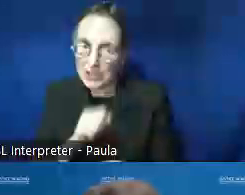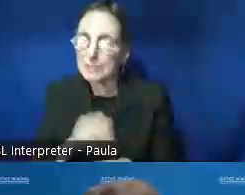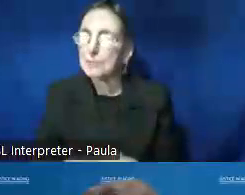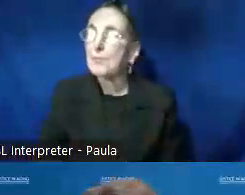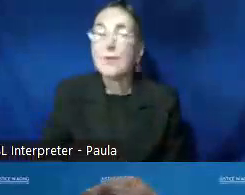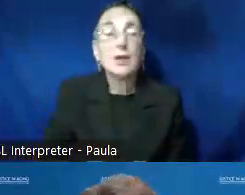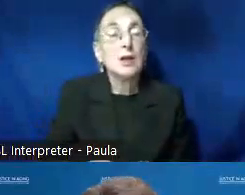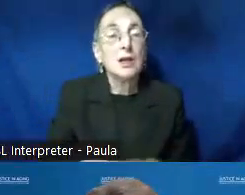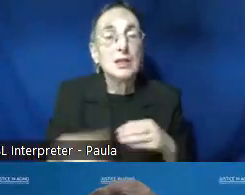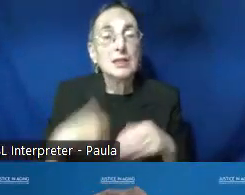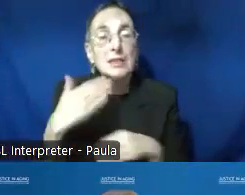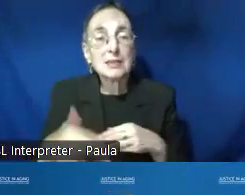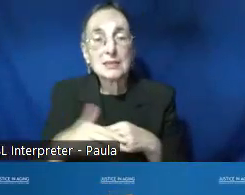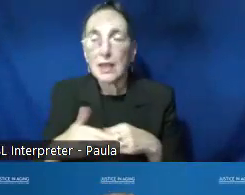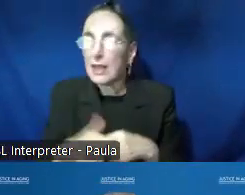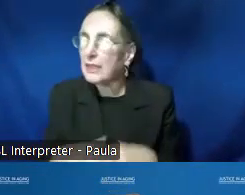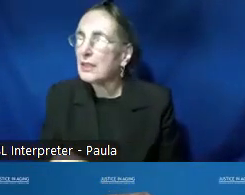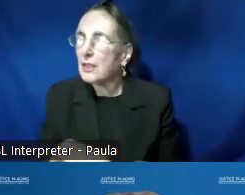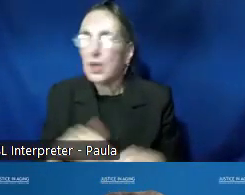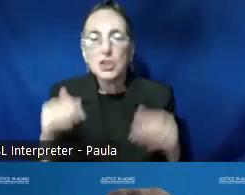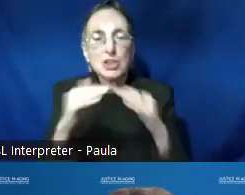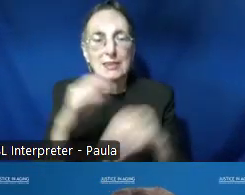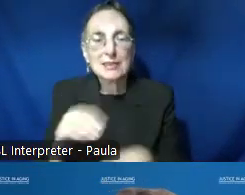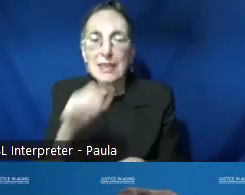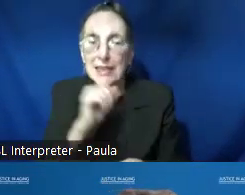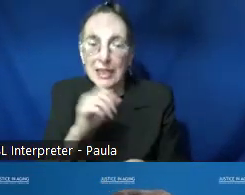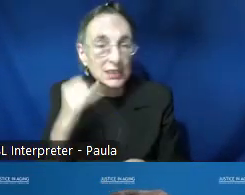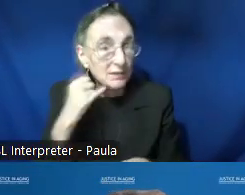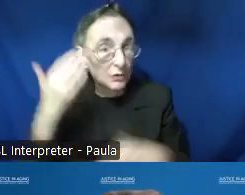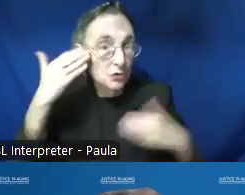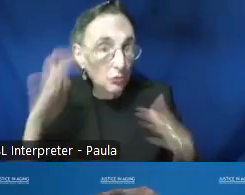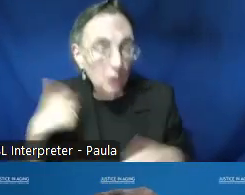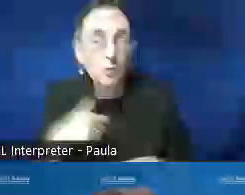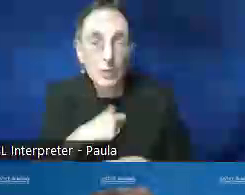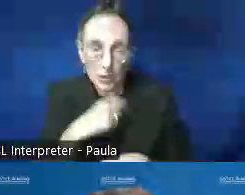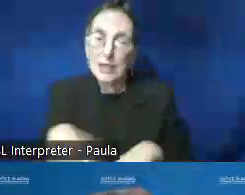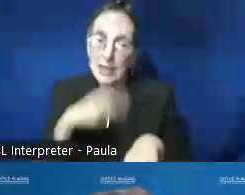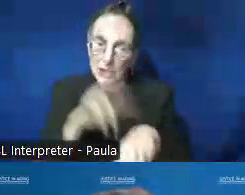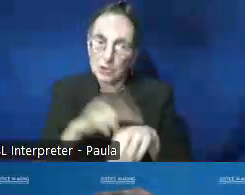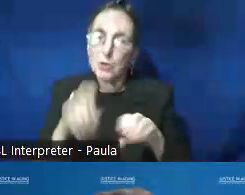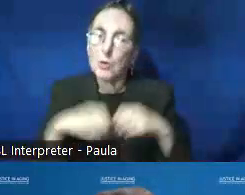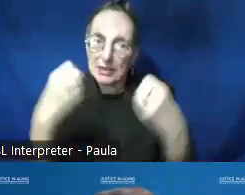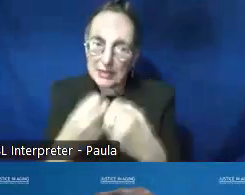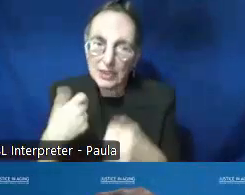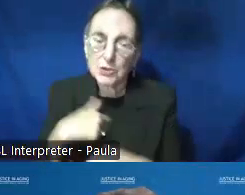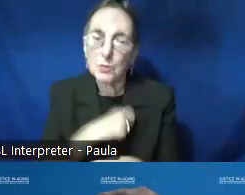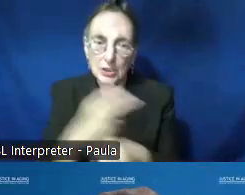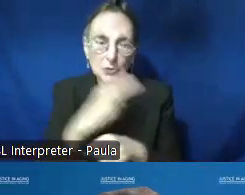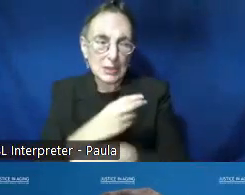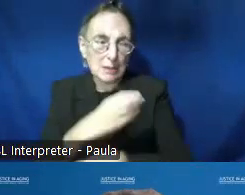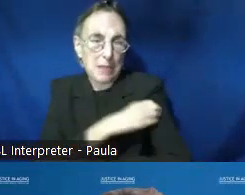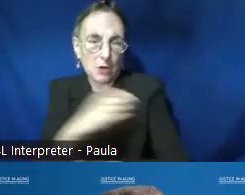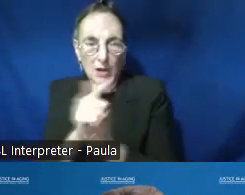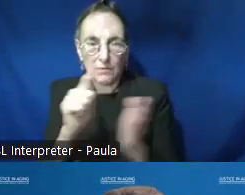A little bit about Justice and Aging. For those of you who don't know us, we are a national organization. We use the power of law to fight